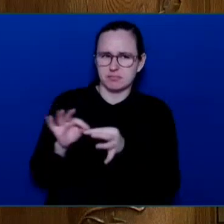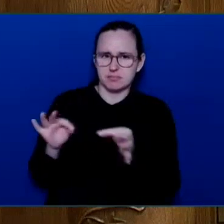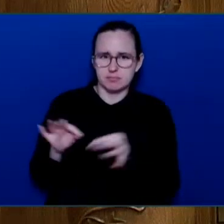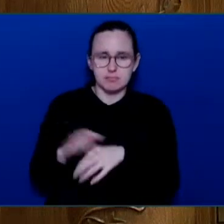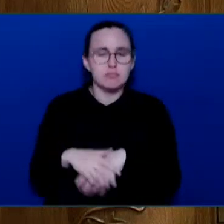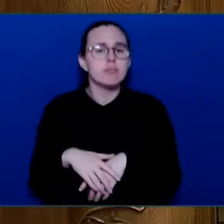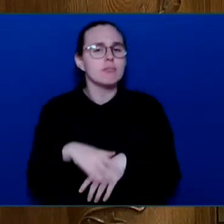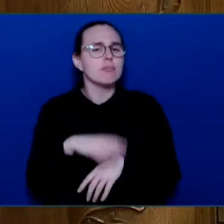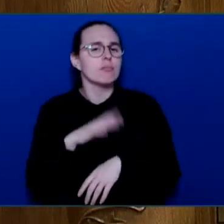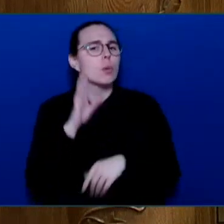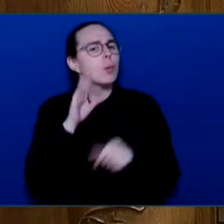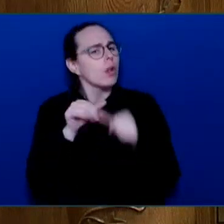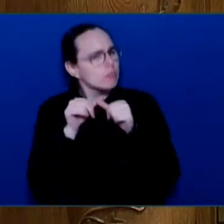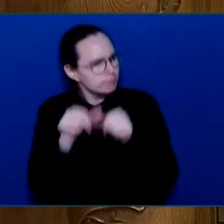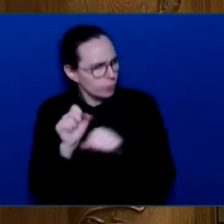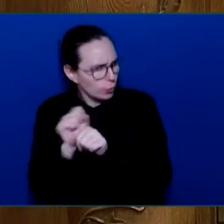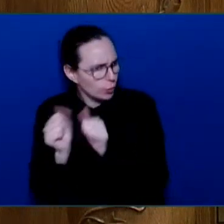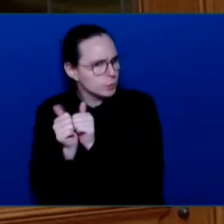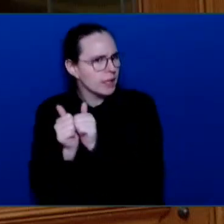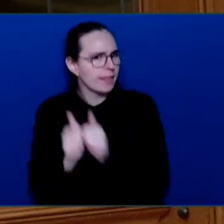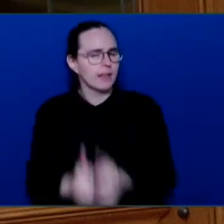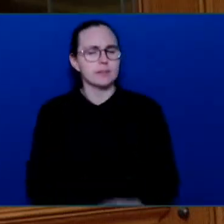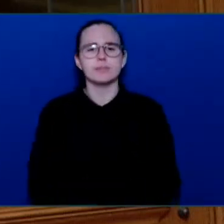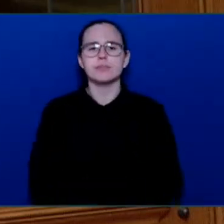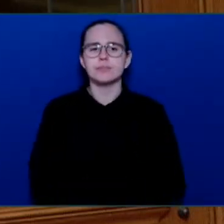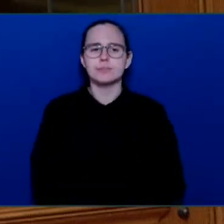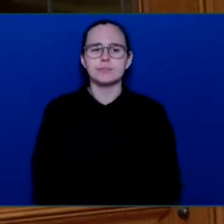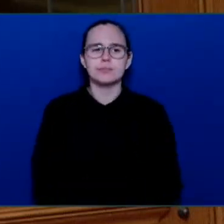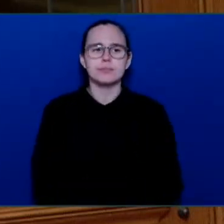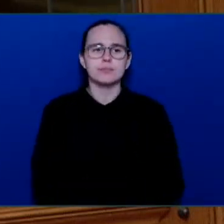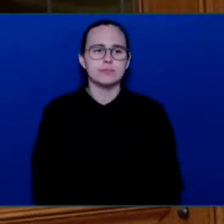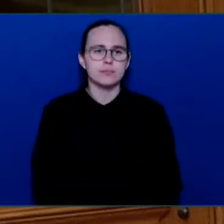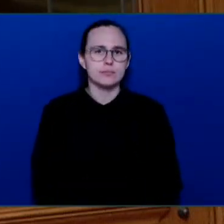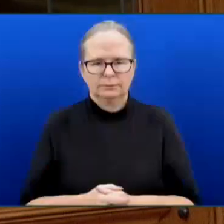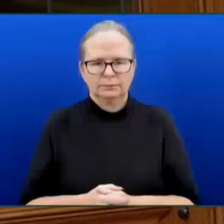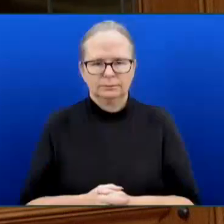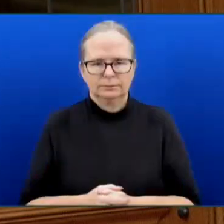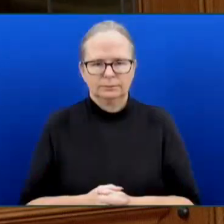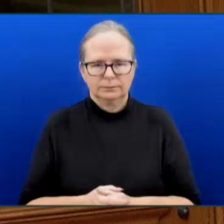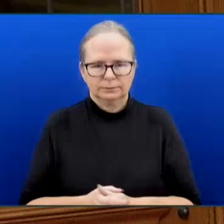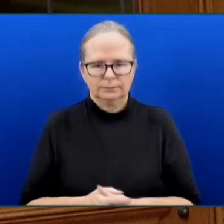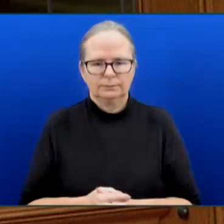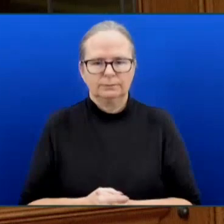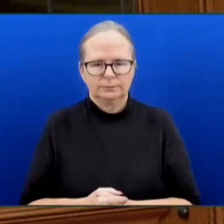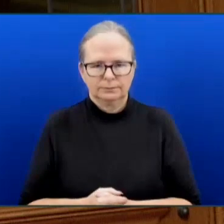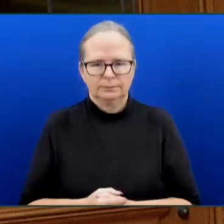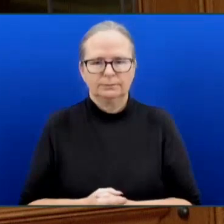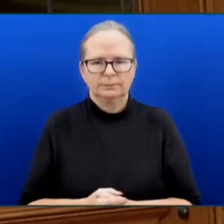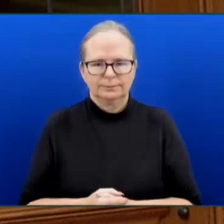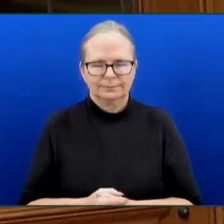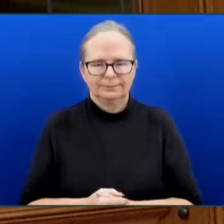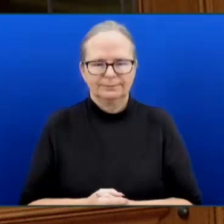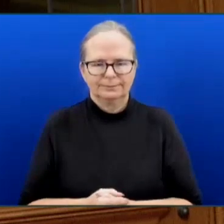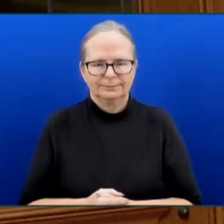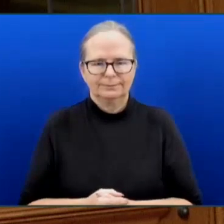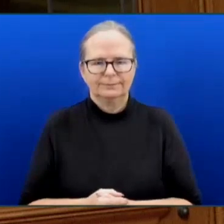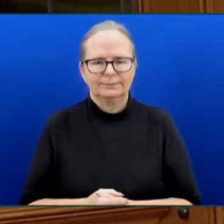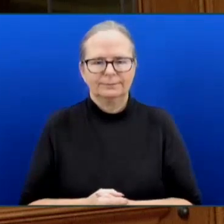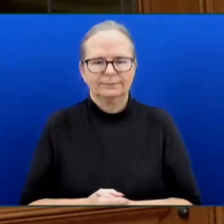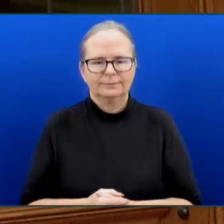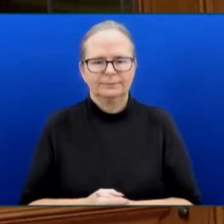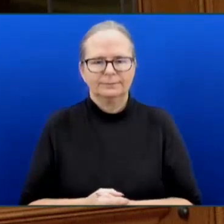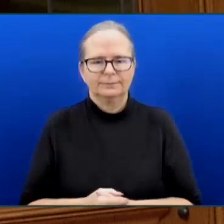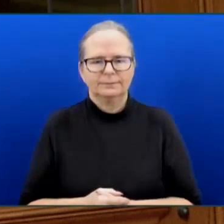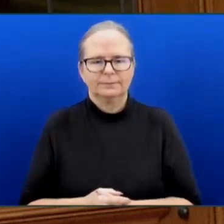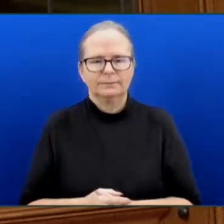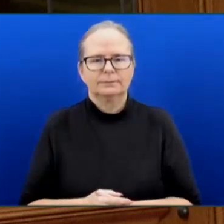Member supplemental. Thank you very much, Mr. Speaker. You know, when I spoke with the doctors and the